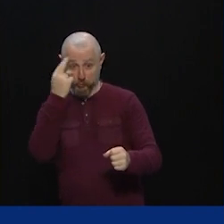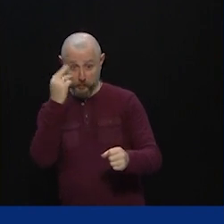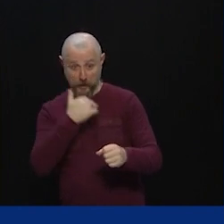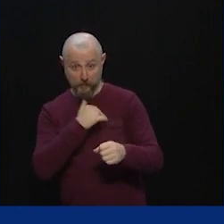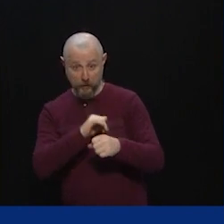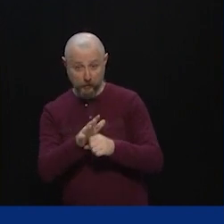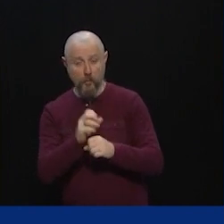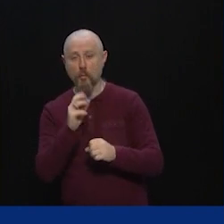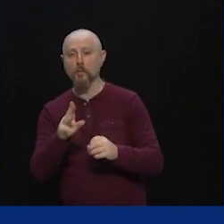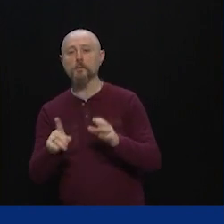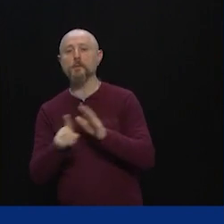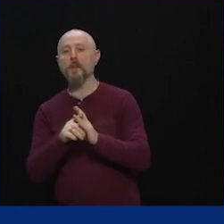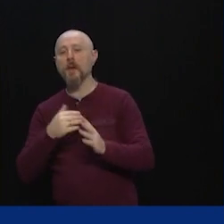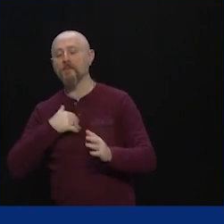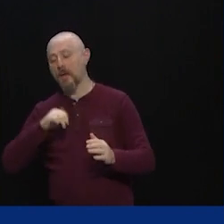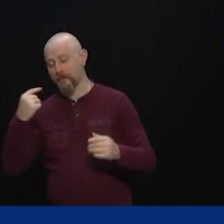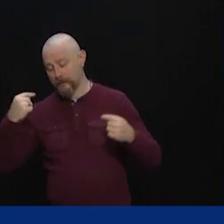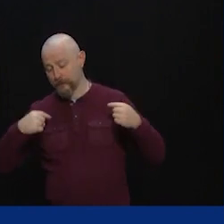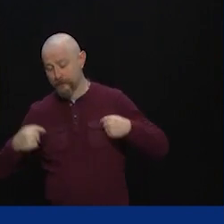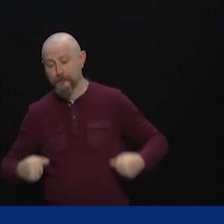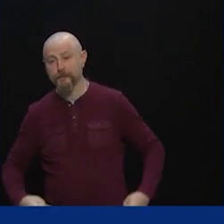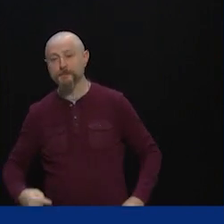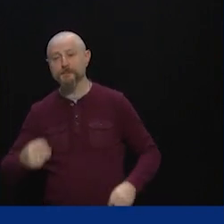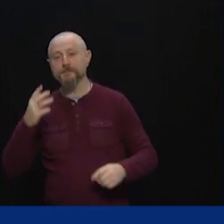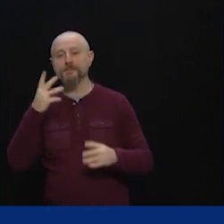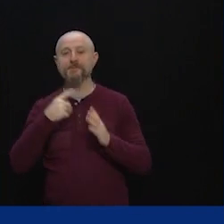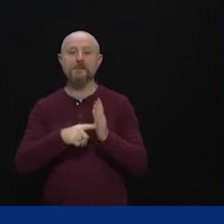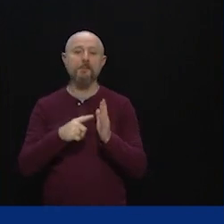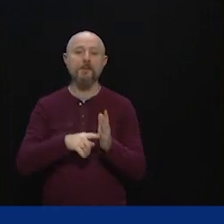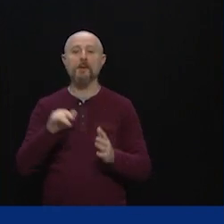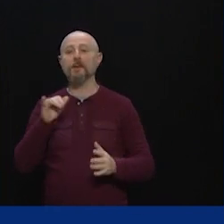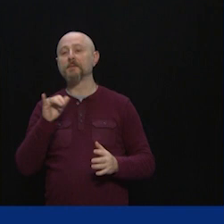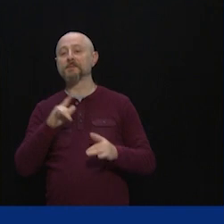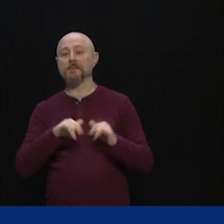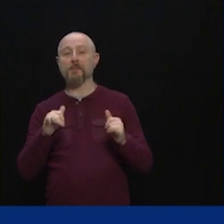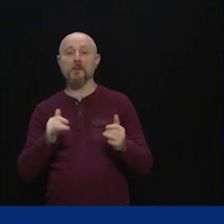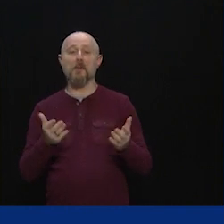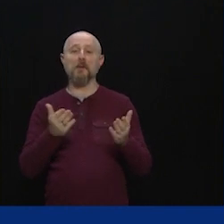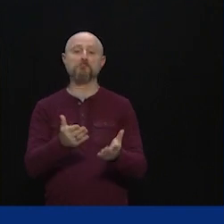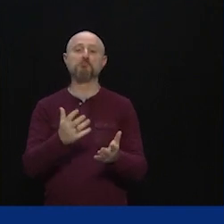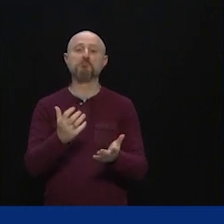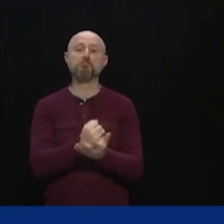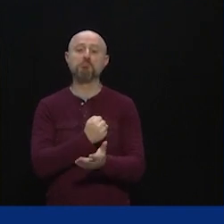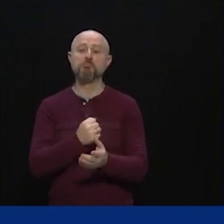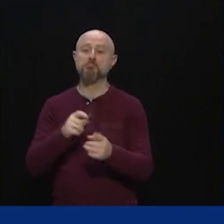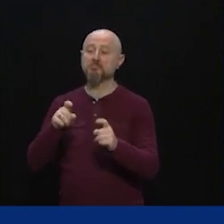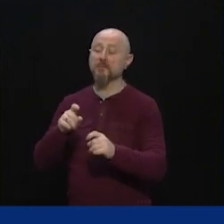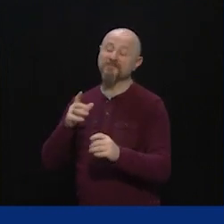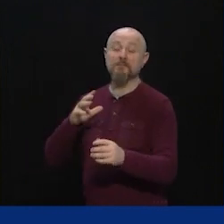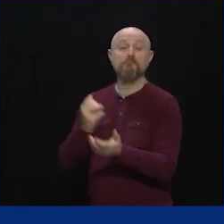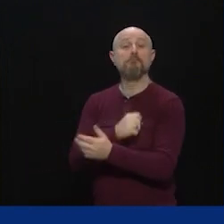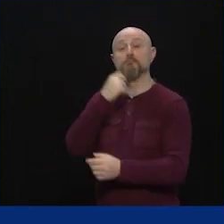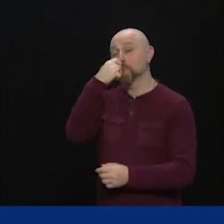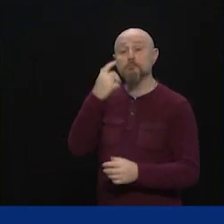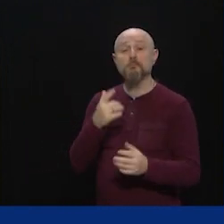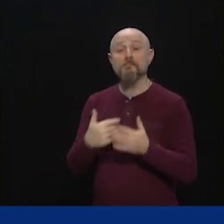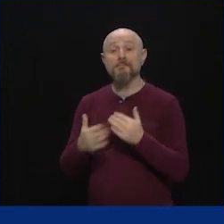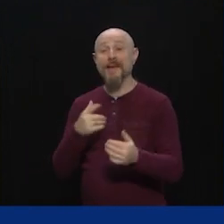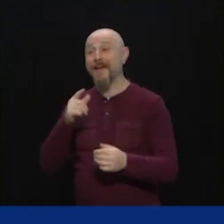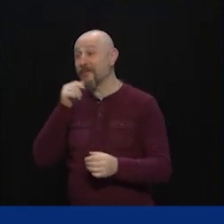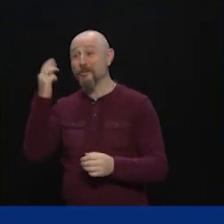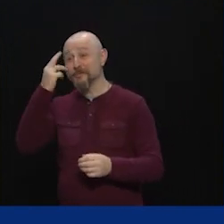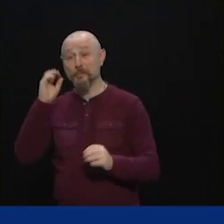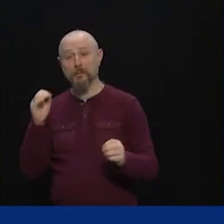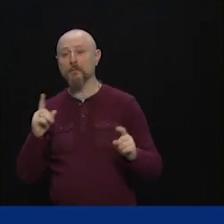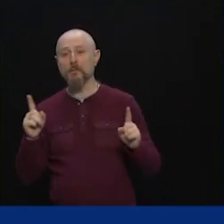and they may have been asymptomatic or even just had the sniffles. Someone is in a car accident, they go to the emergency room, they test positive for COVID